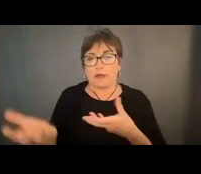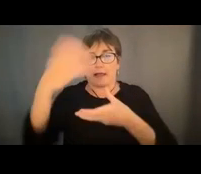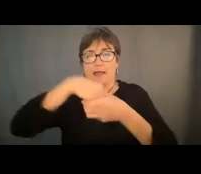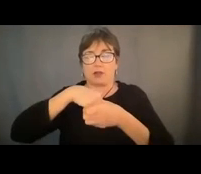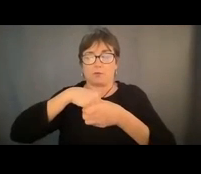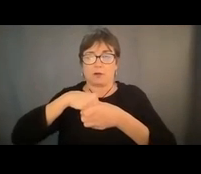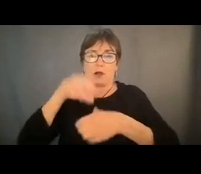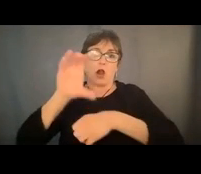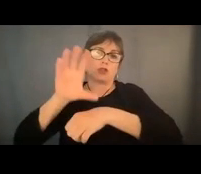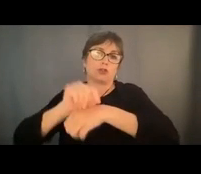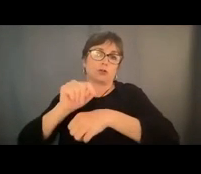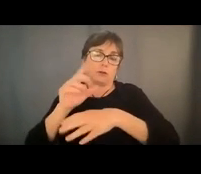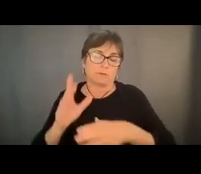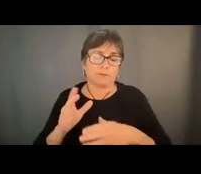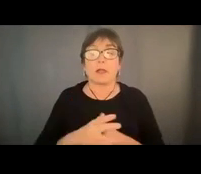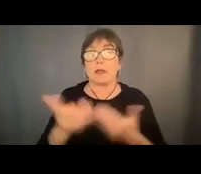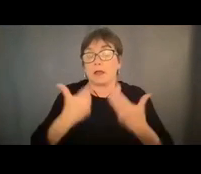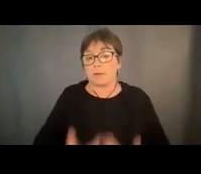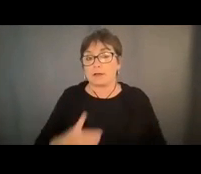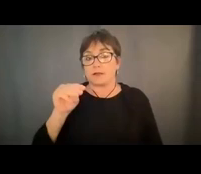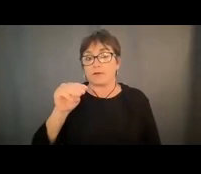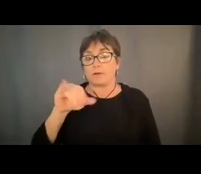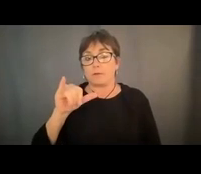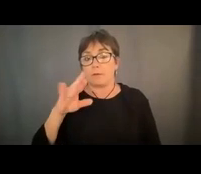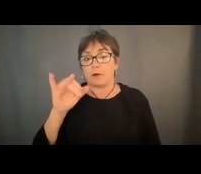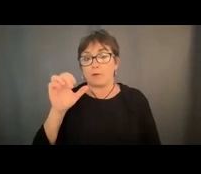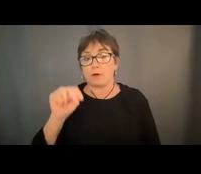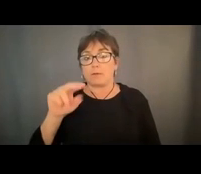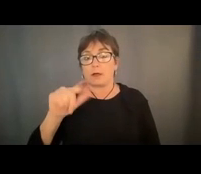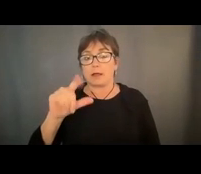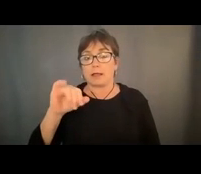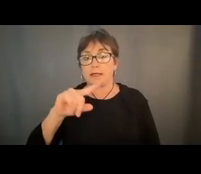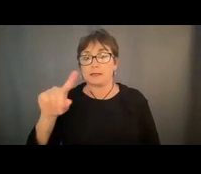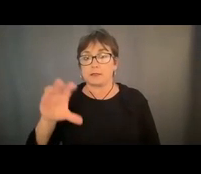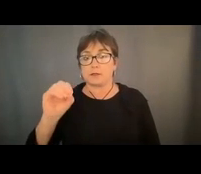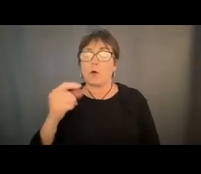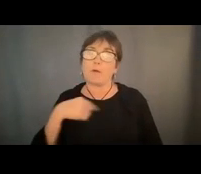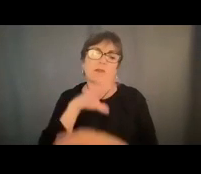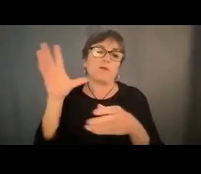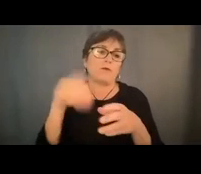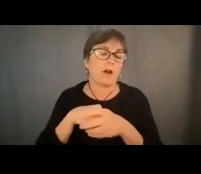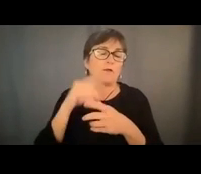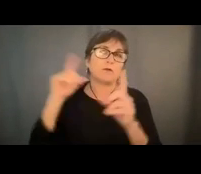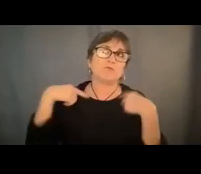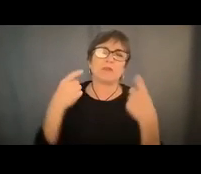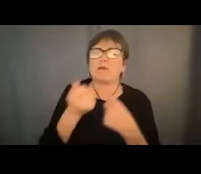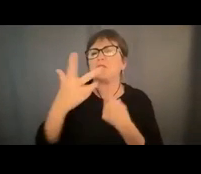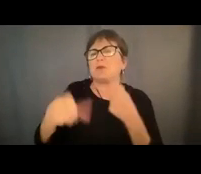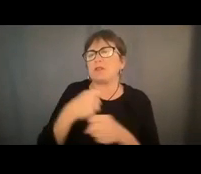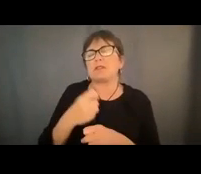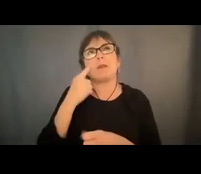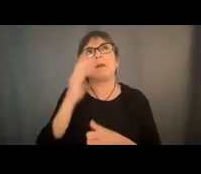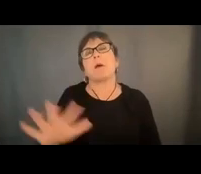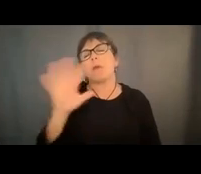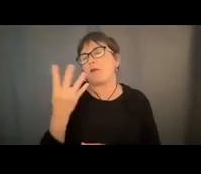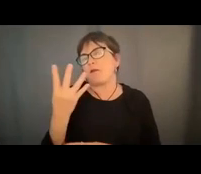And myself, my name is Miriam Aliso, and I have been in the project for a few years already, like four.